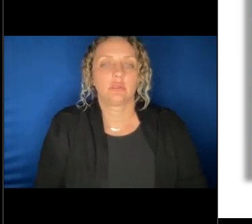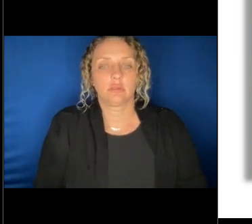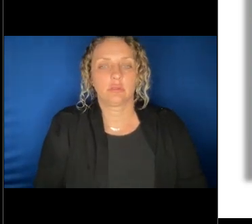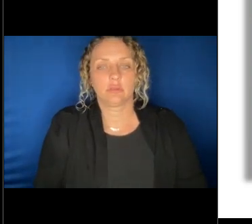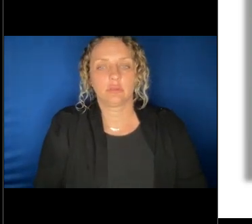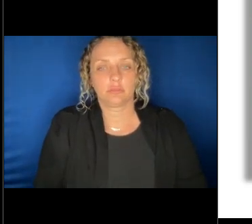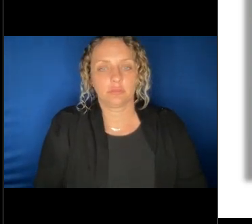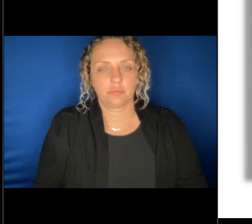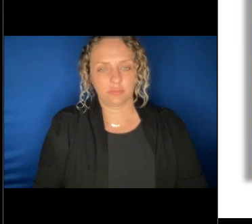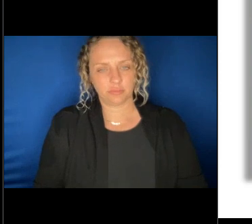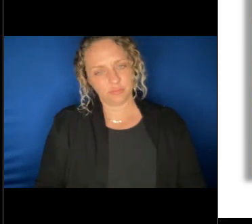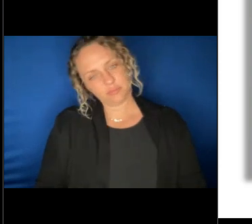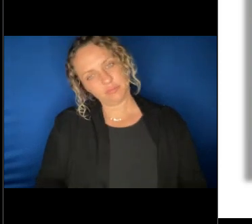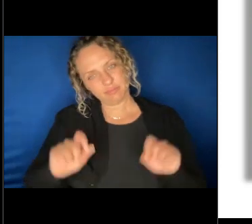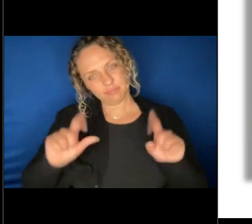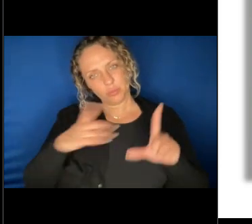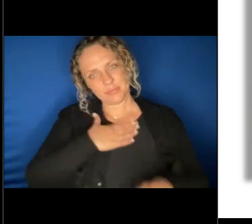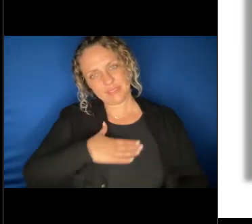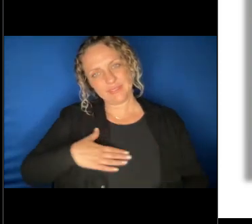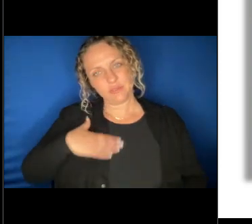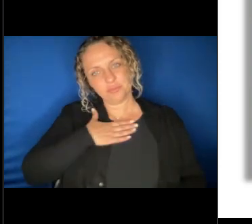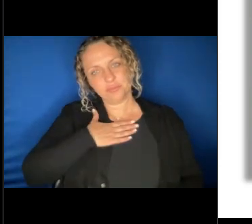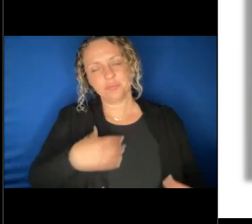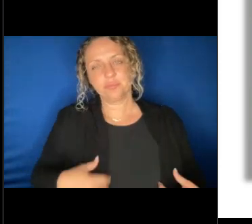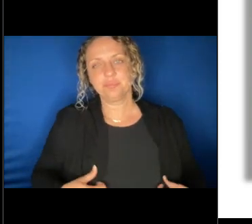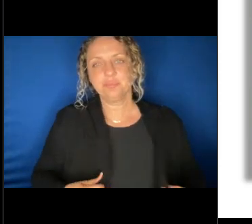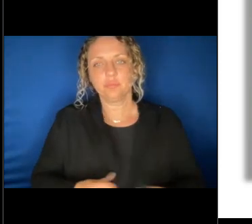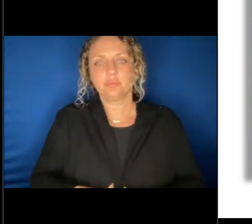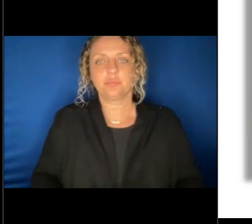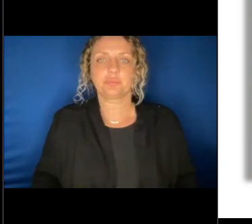Can we pull that up, please? Which